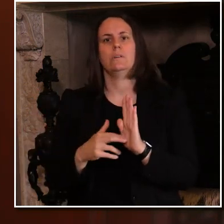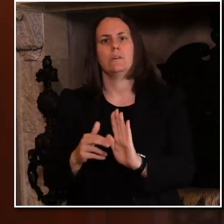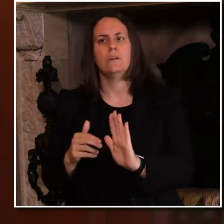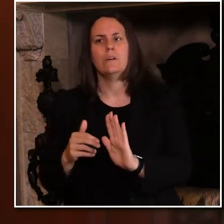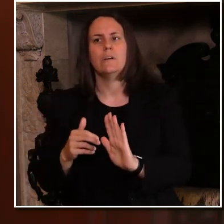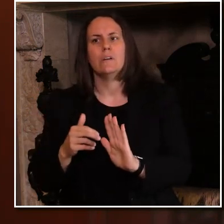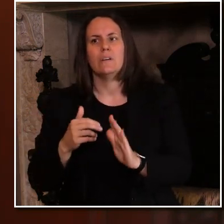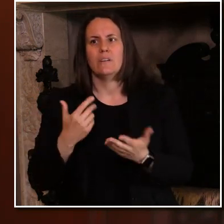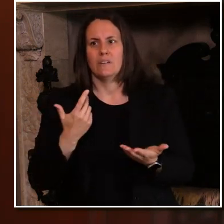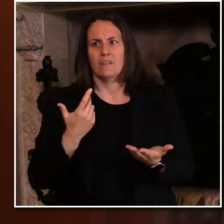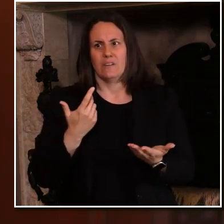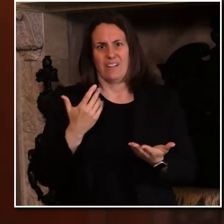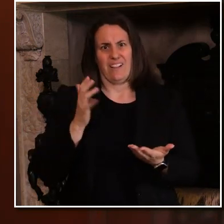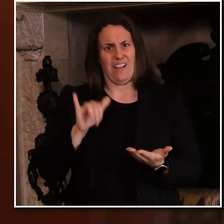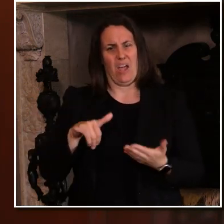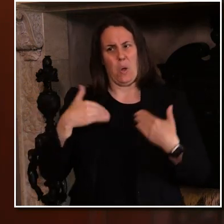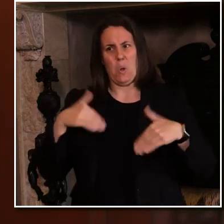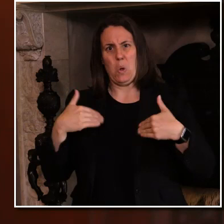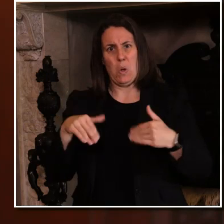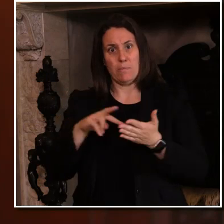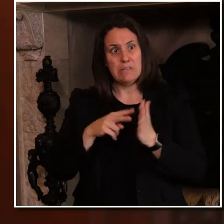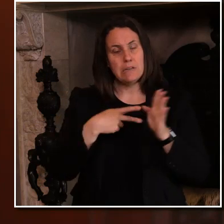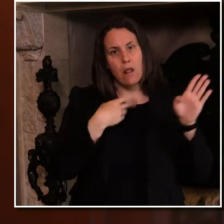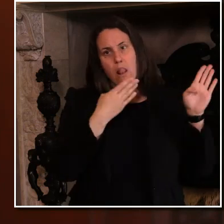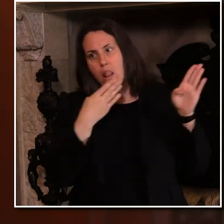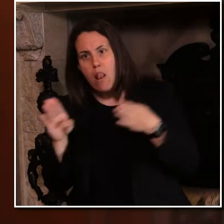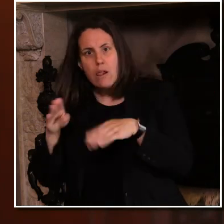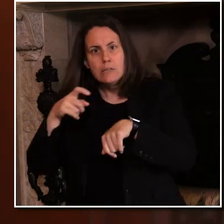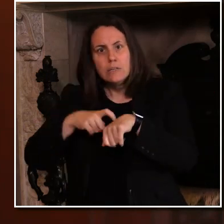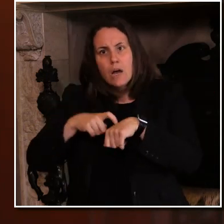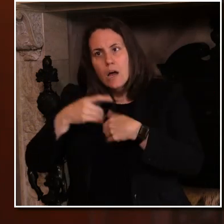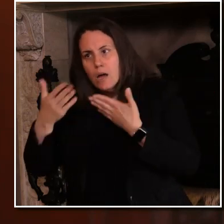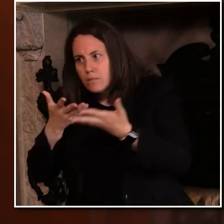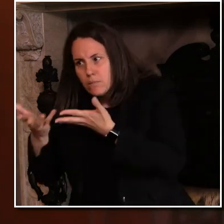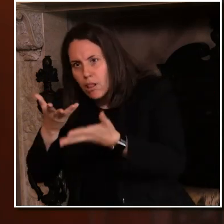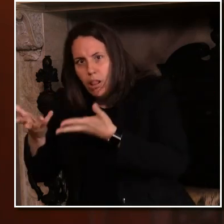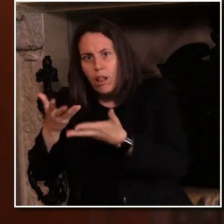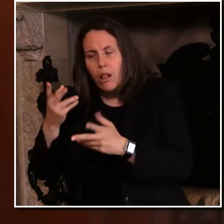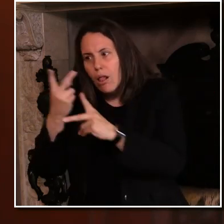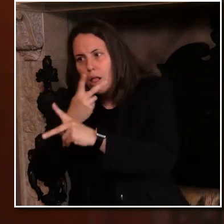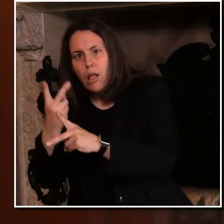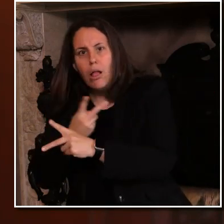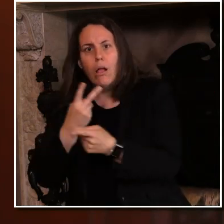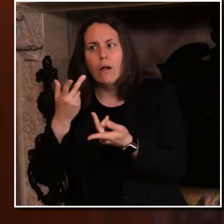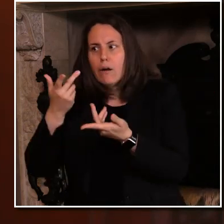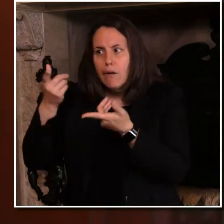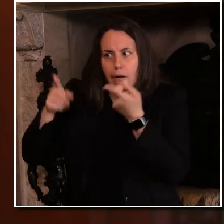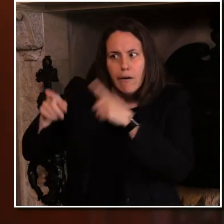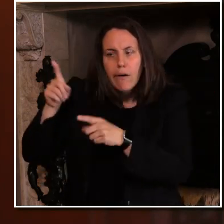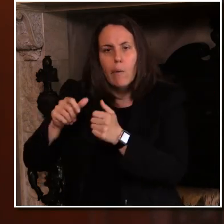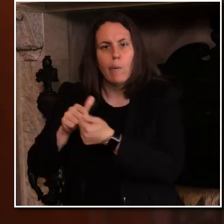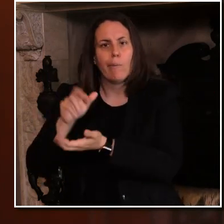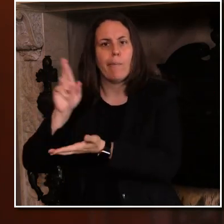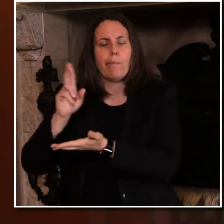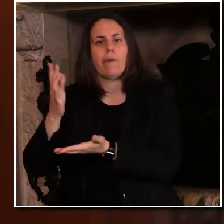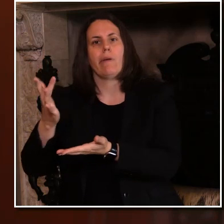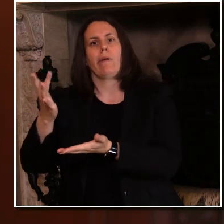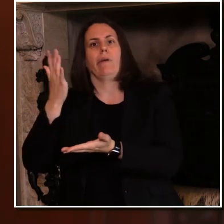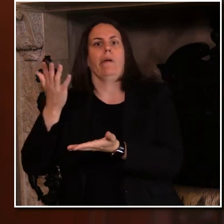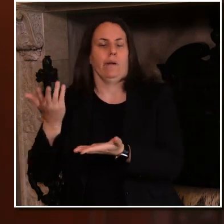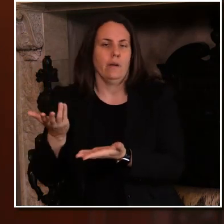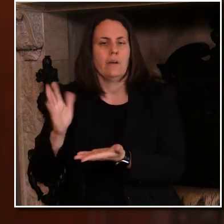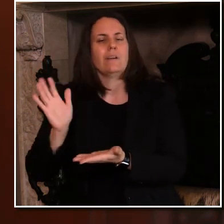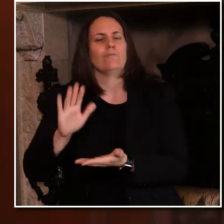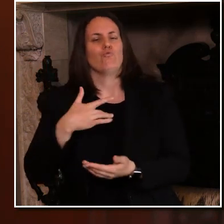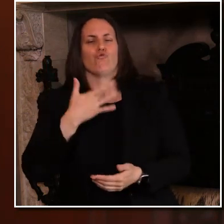and politicians jump through procedural hoops. An effective response requires swift action by public health experts, which is